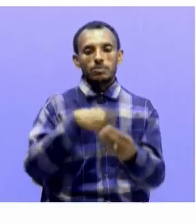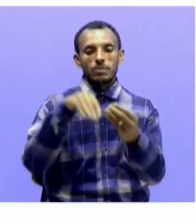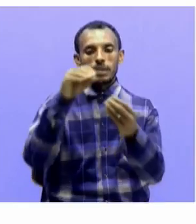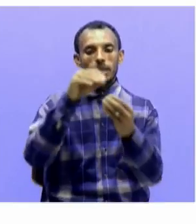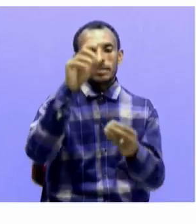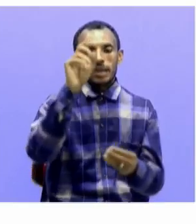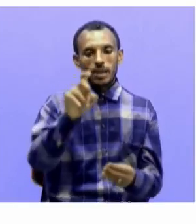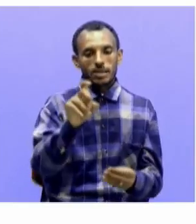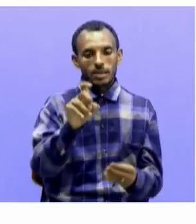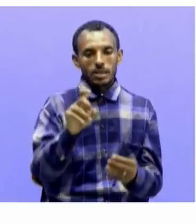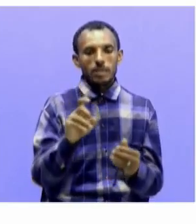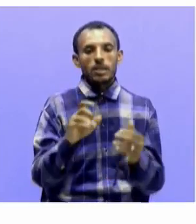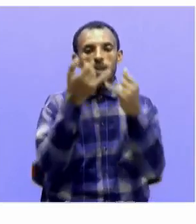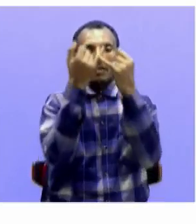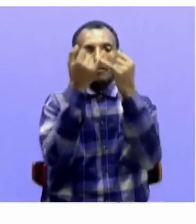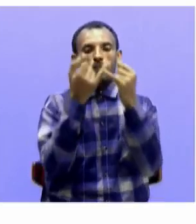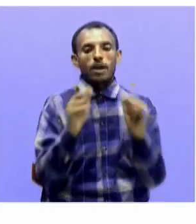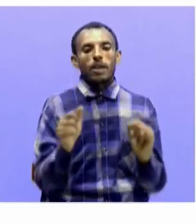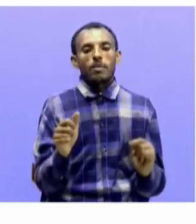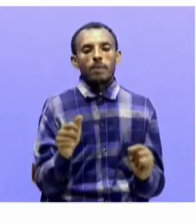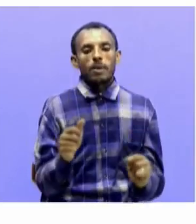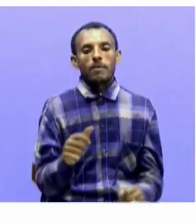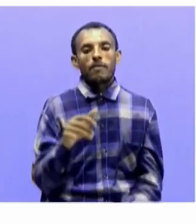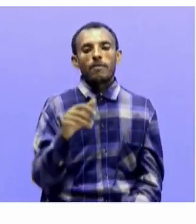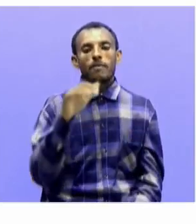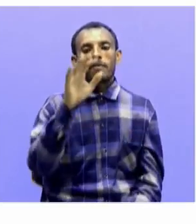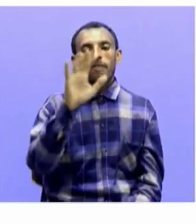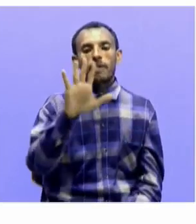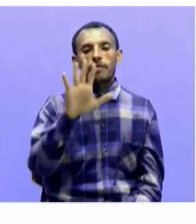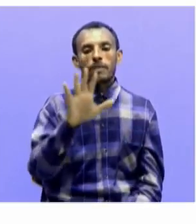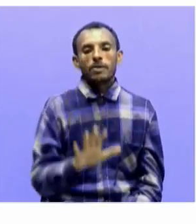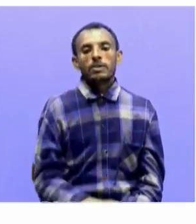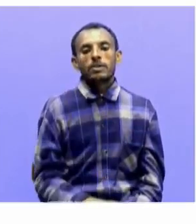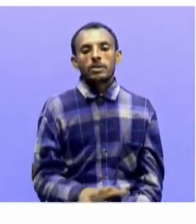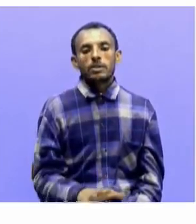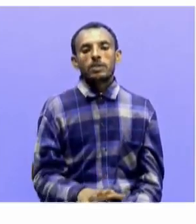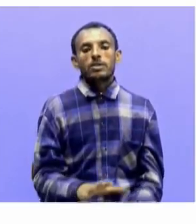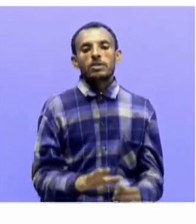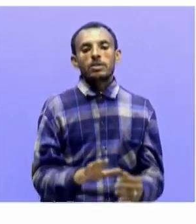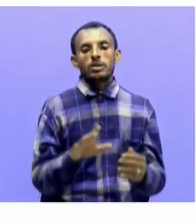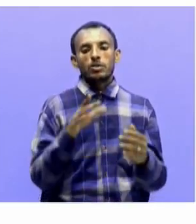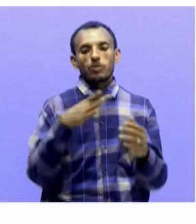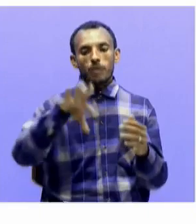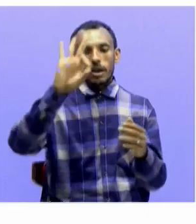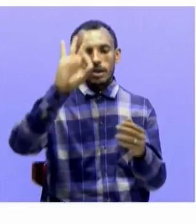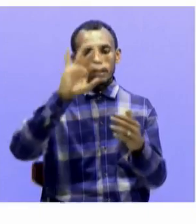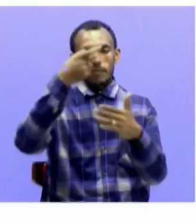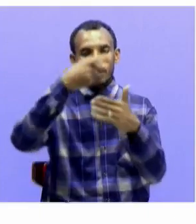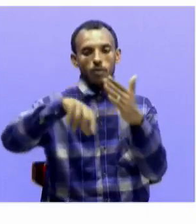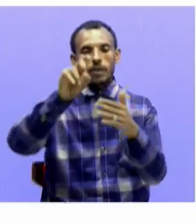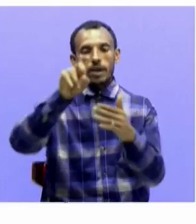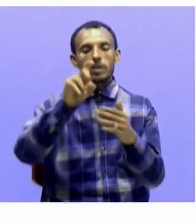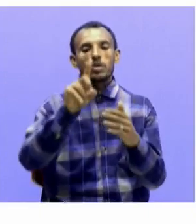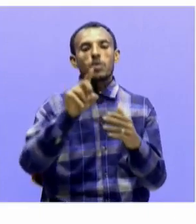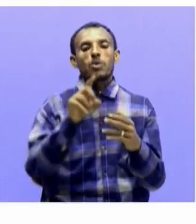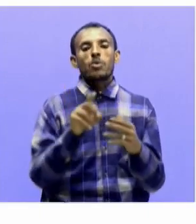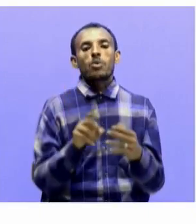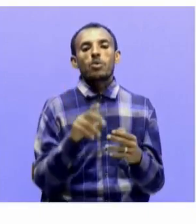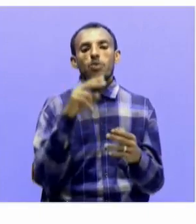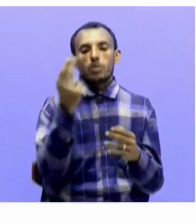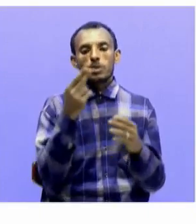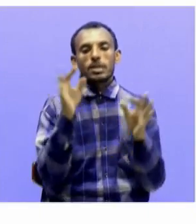x divided by 5. So, to find the value of x here, you apply